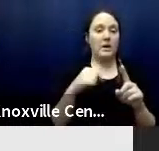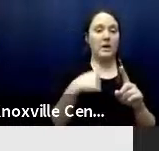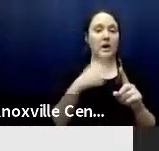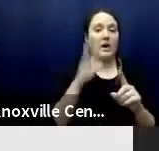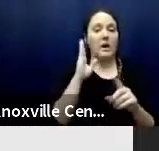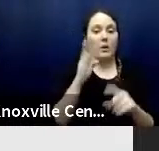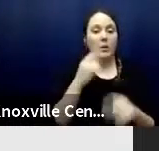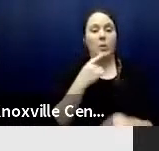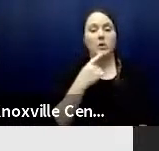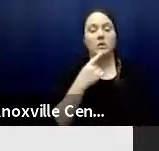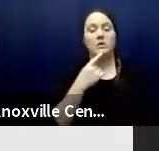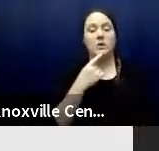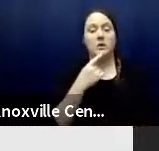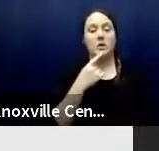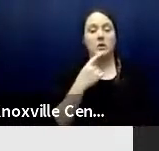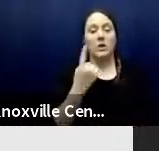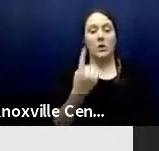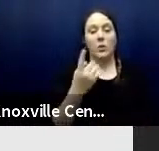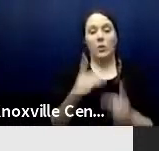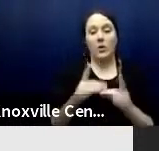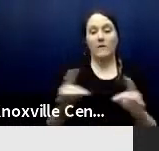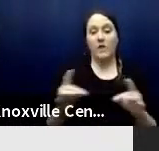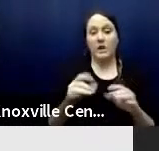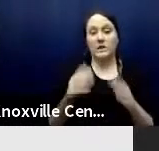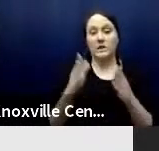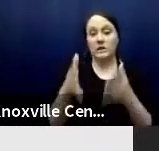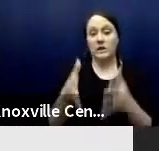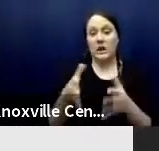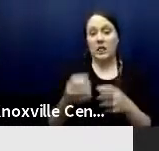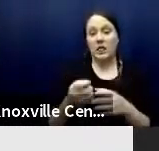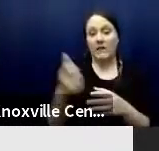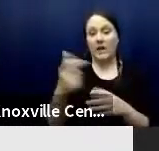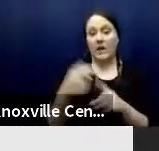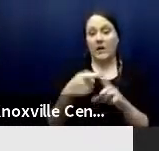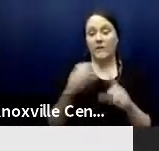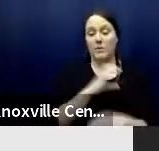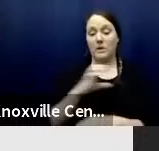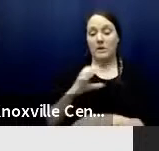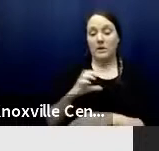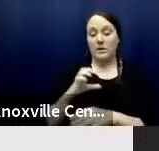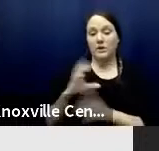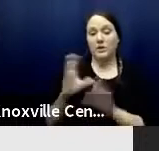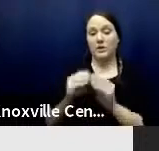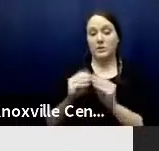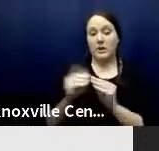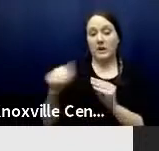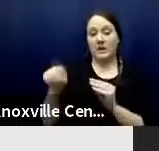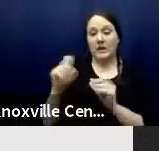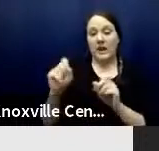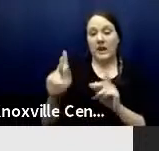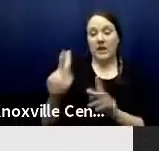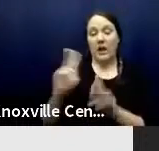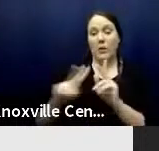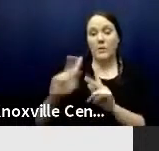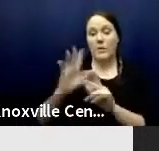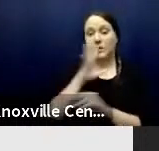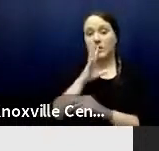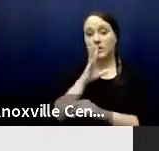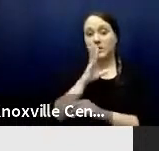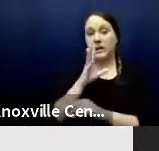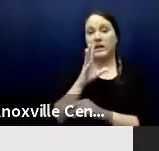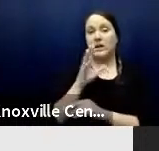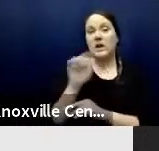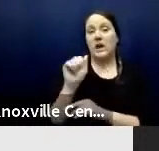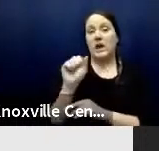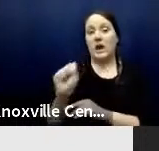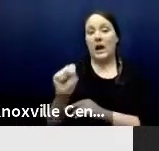say, however, that the one phrase that got left out of from the county commission's meeting, the county commission permits people to speak as